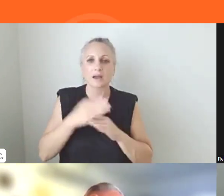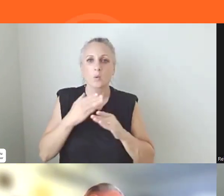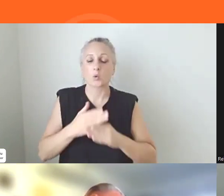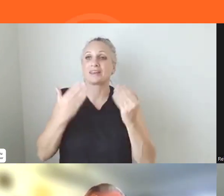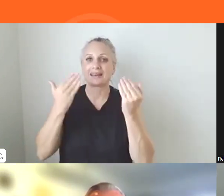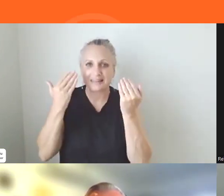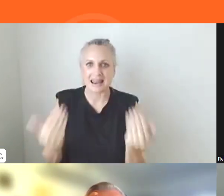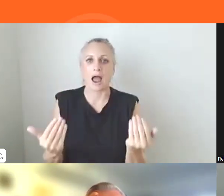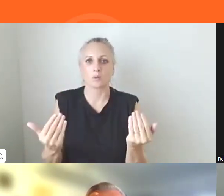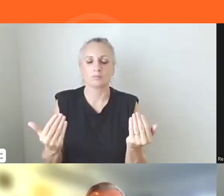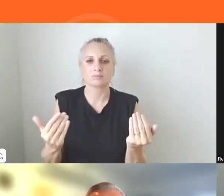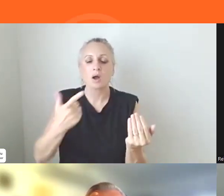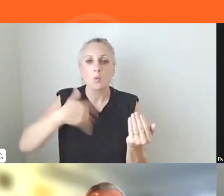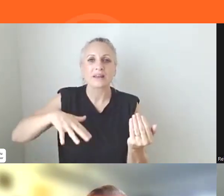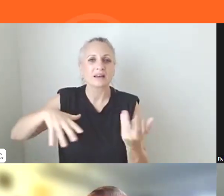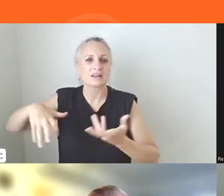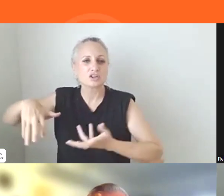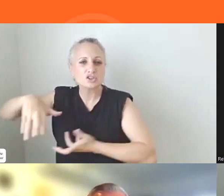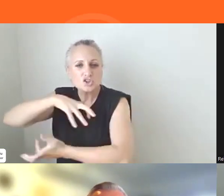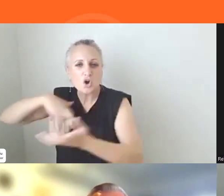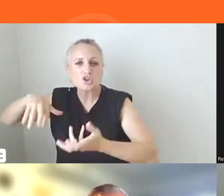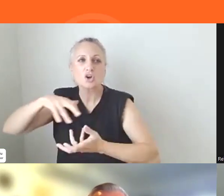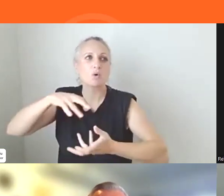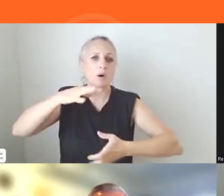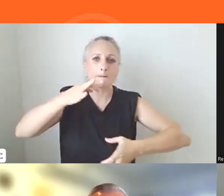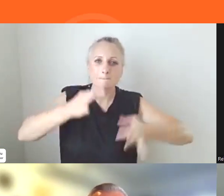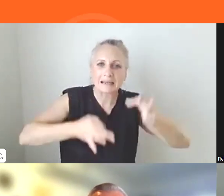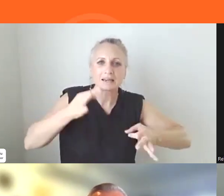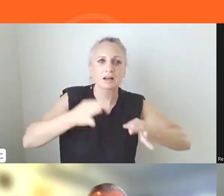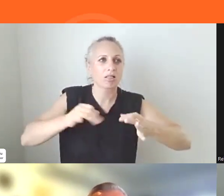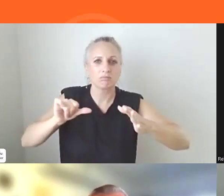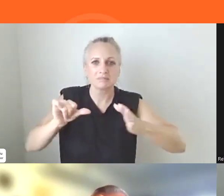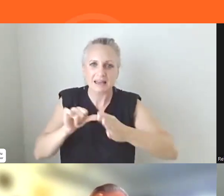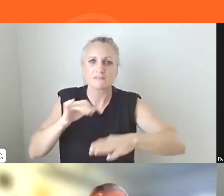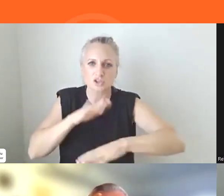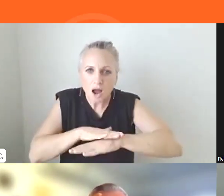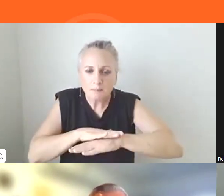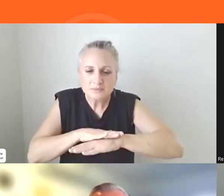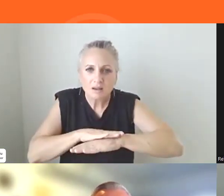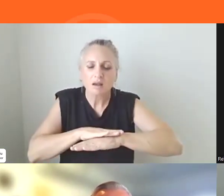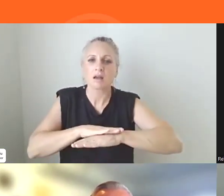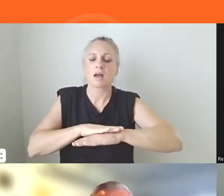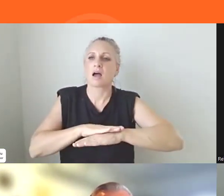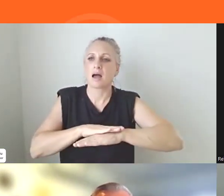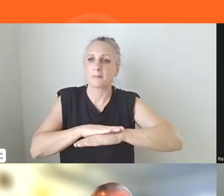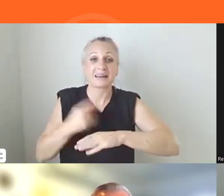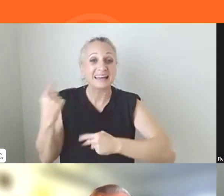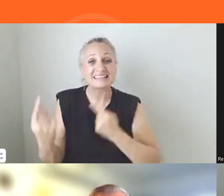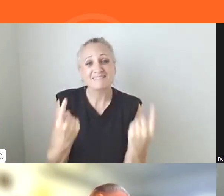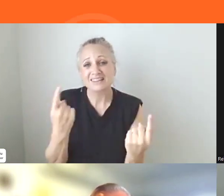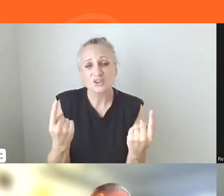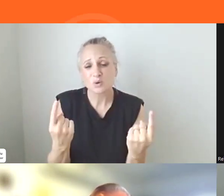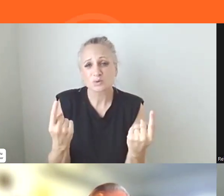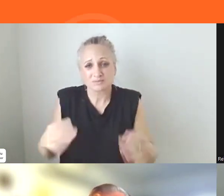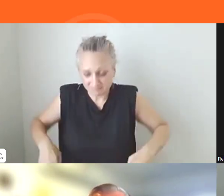socio-political and economic tough times. We can't avoid the fact that individuals don't have a lot of money in their pockets.